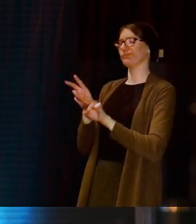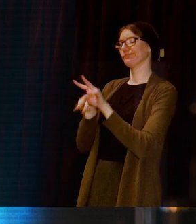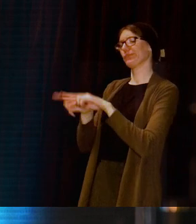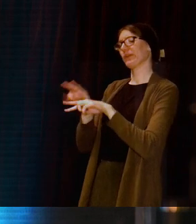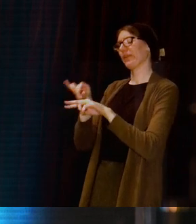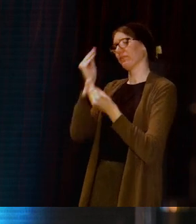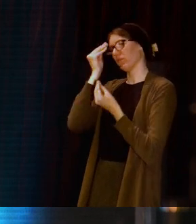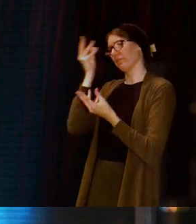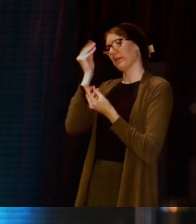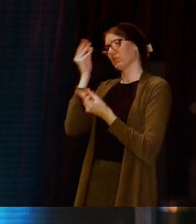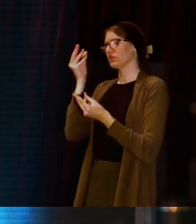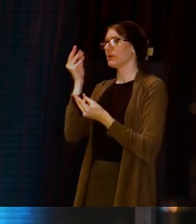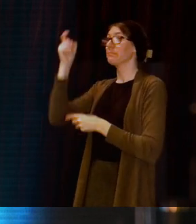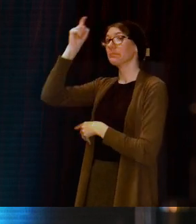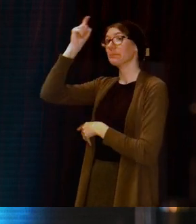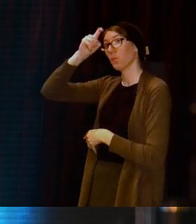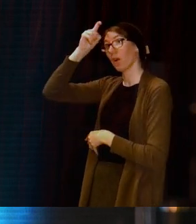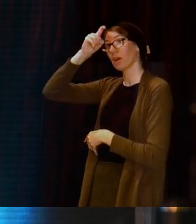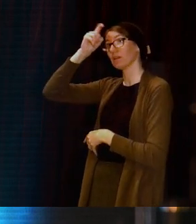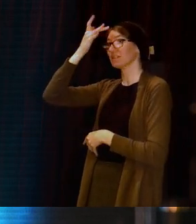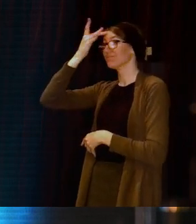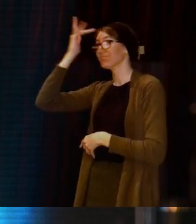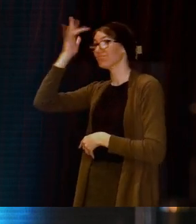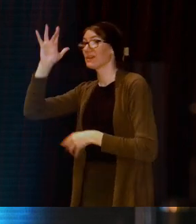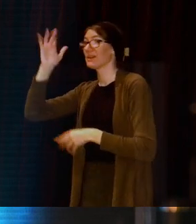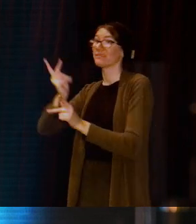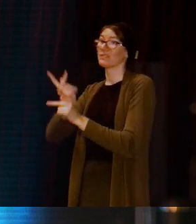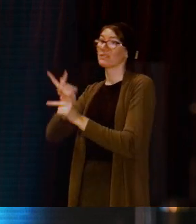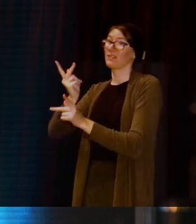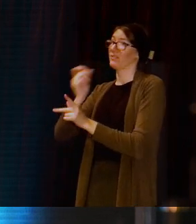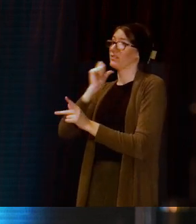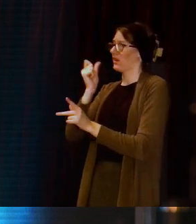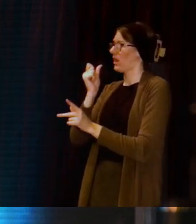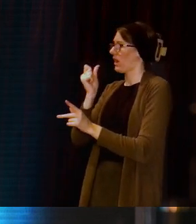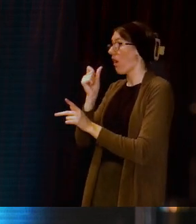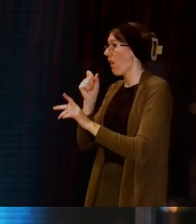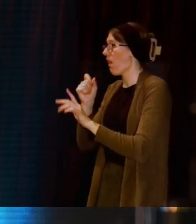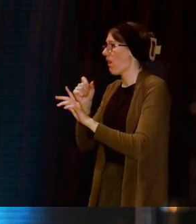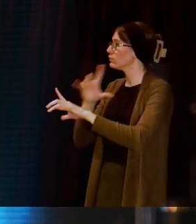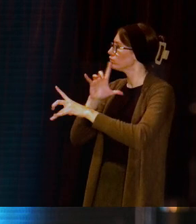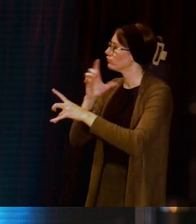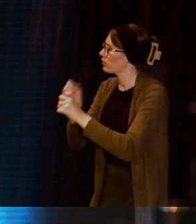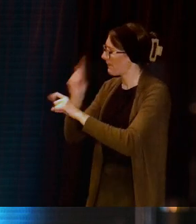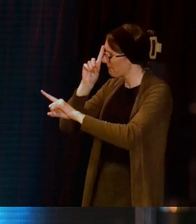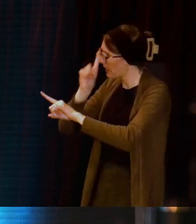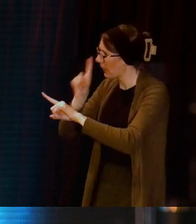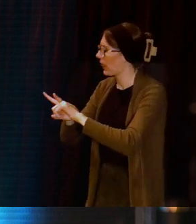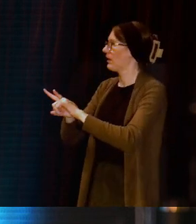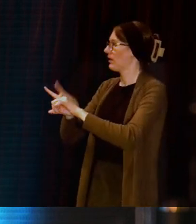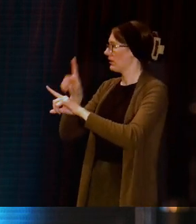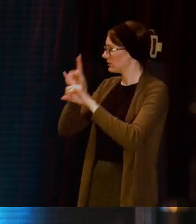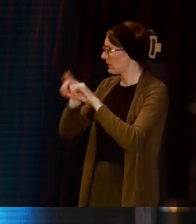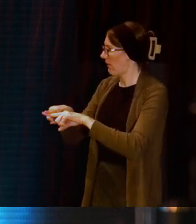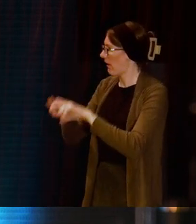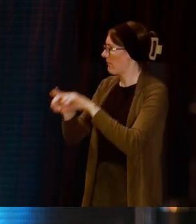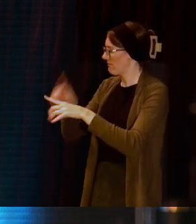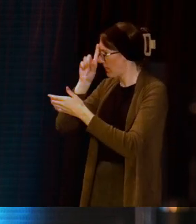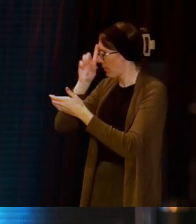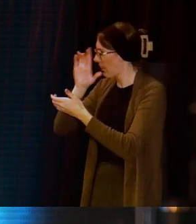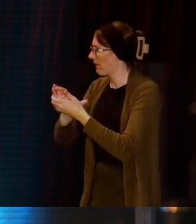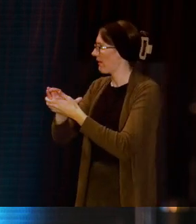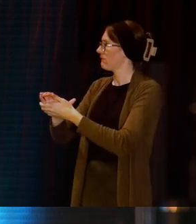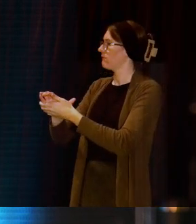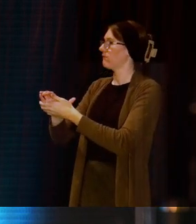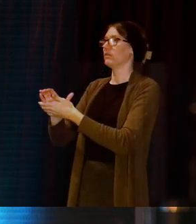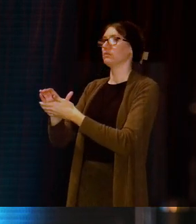be objective, and be careful that you don't fall for propaganda. So you don't immediately have to respond to